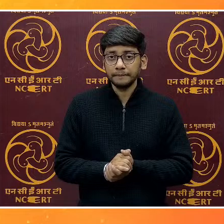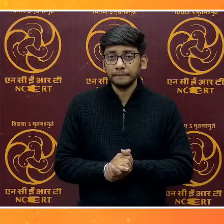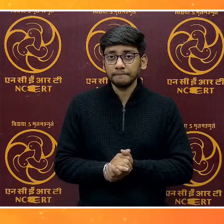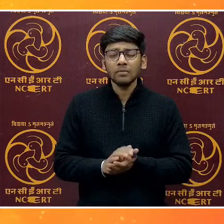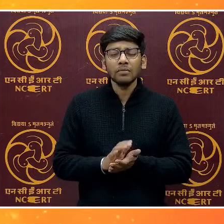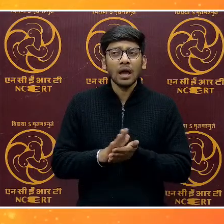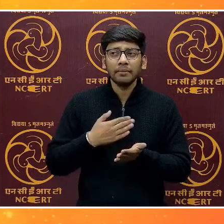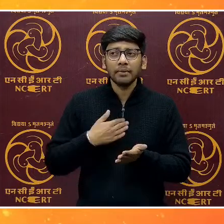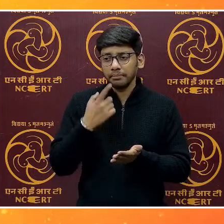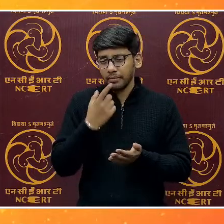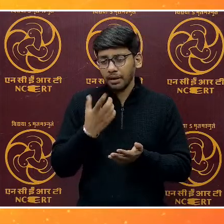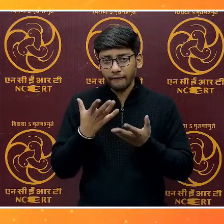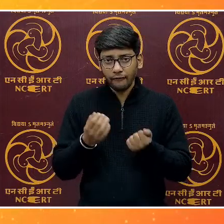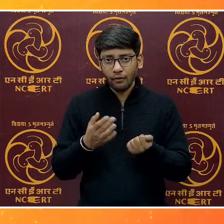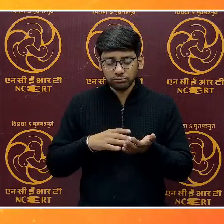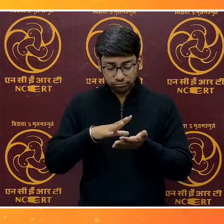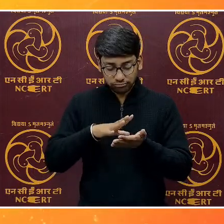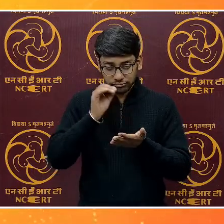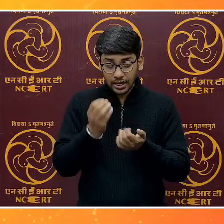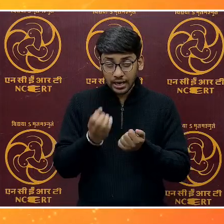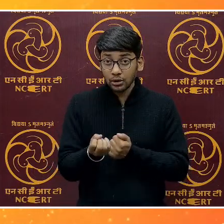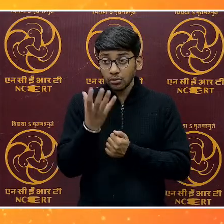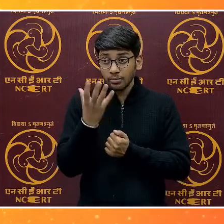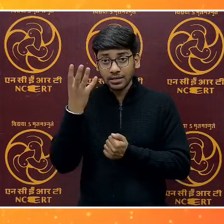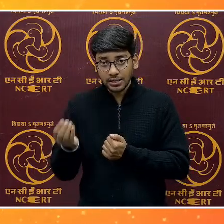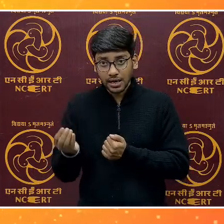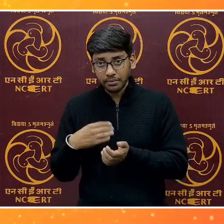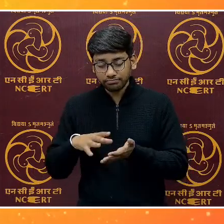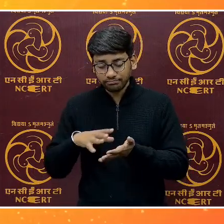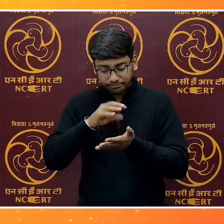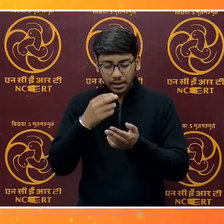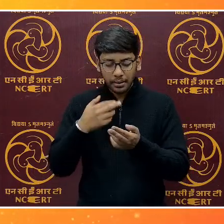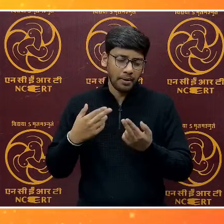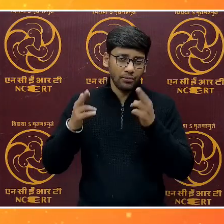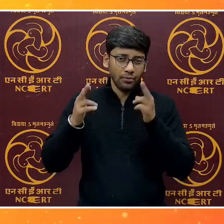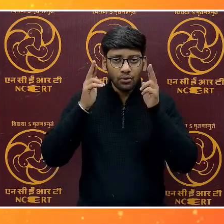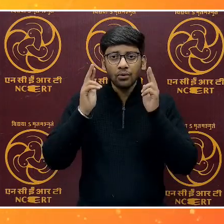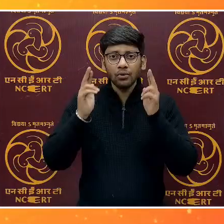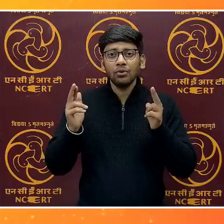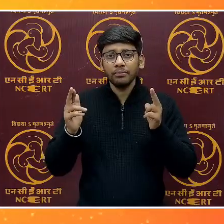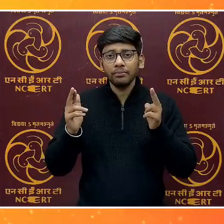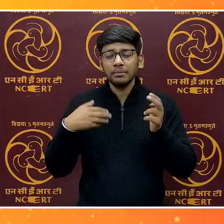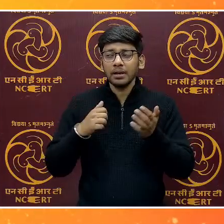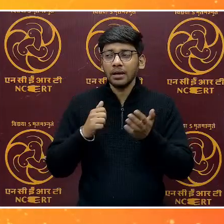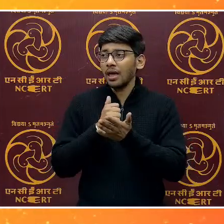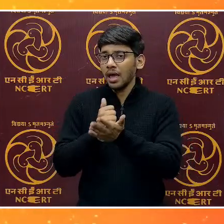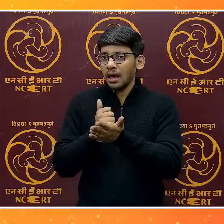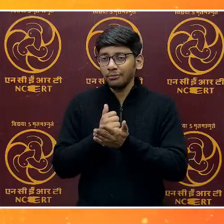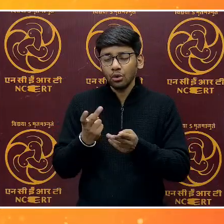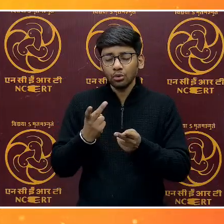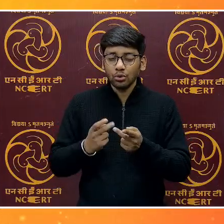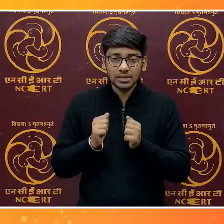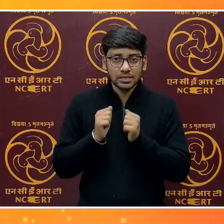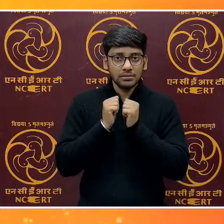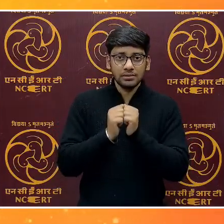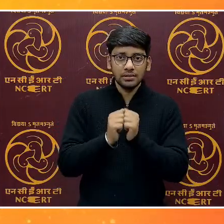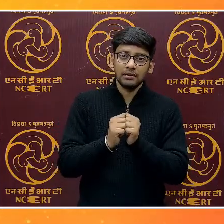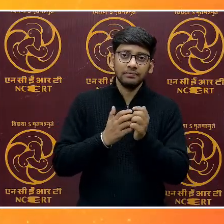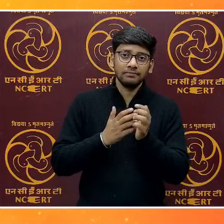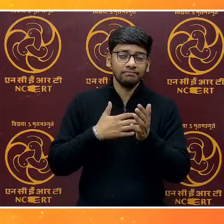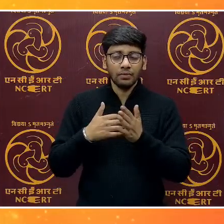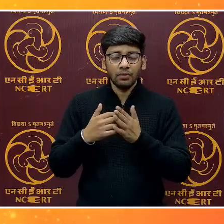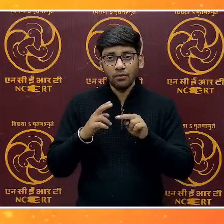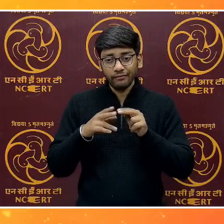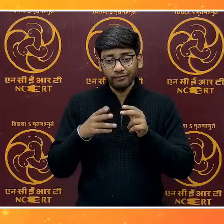my children to learn about the concept of day and night, Yes. which I am hoping with the help of you, I was able to get through to